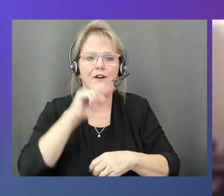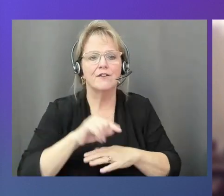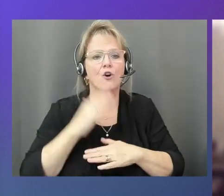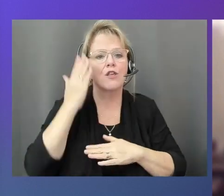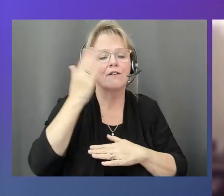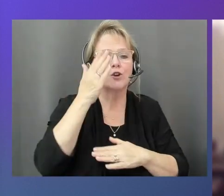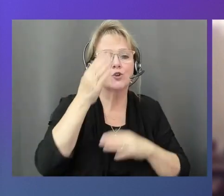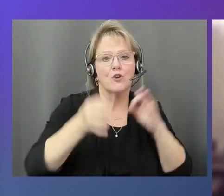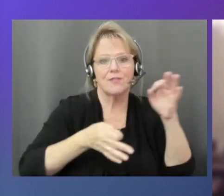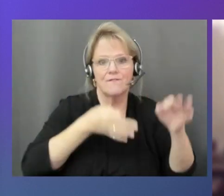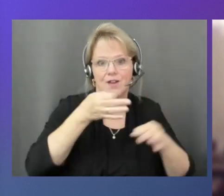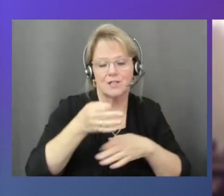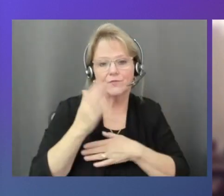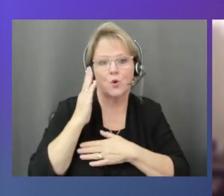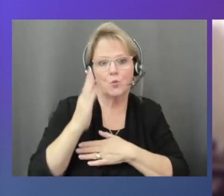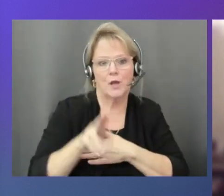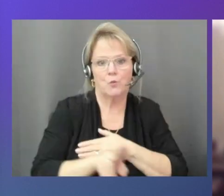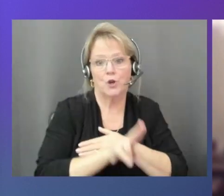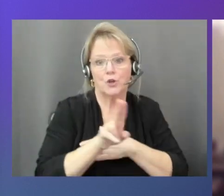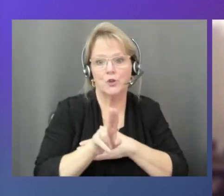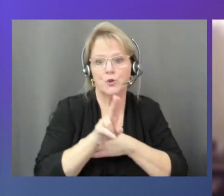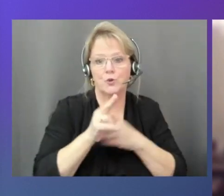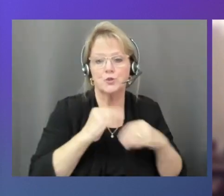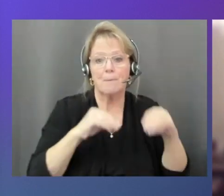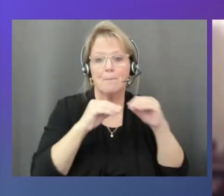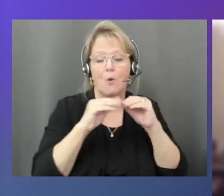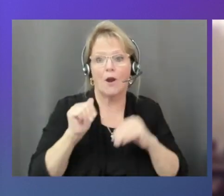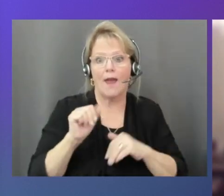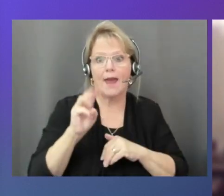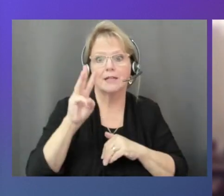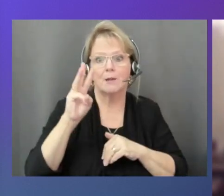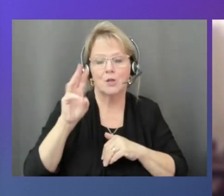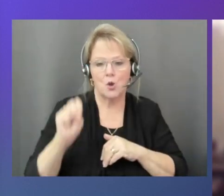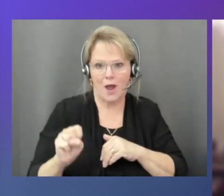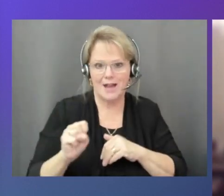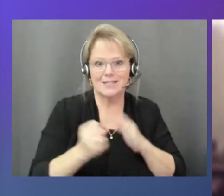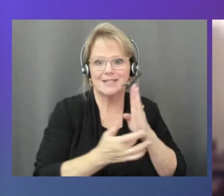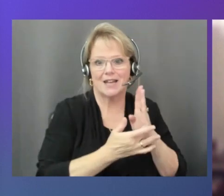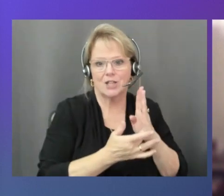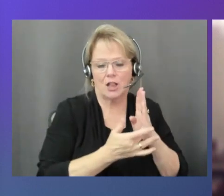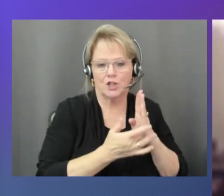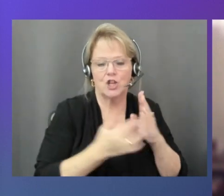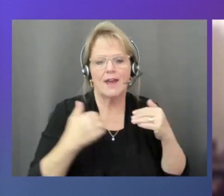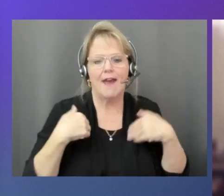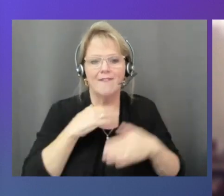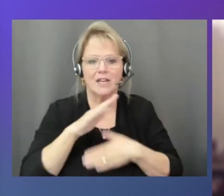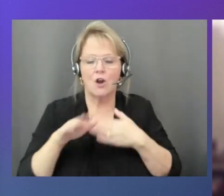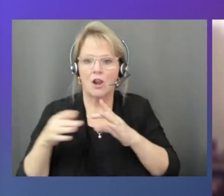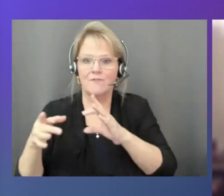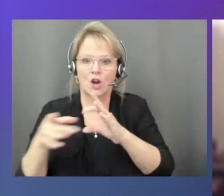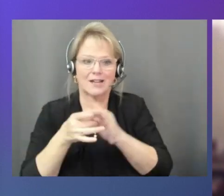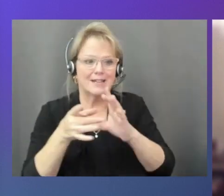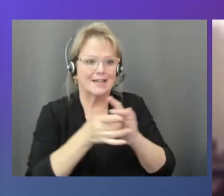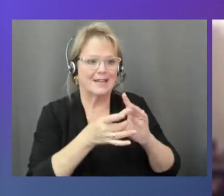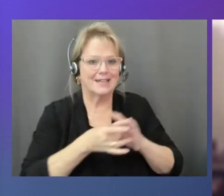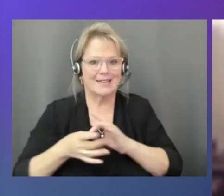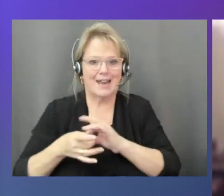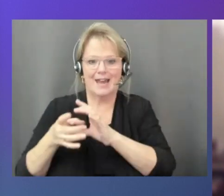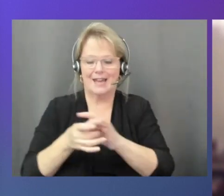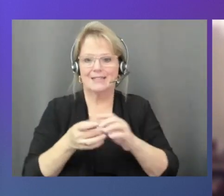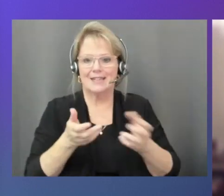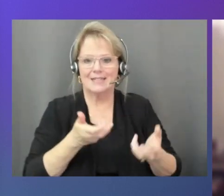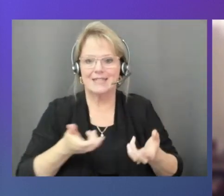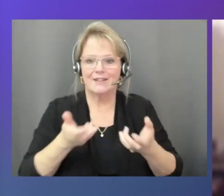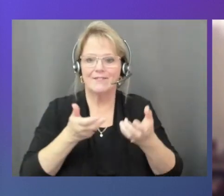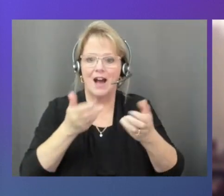double down on our usage of AWS tech. Having all of our connected devices available in the AWS cloud